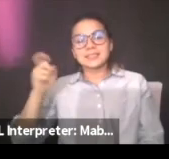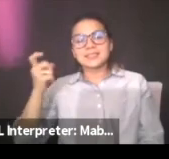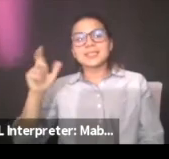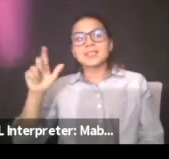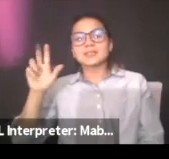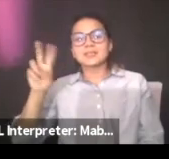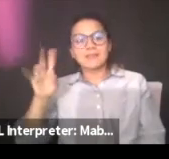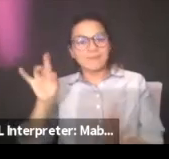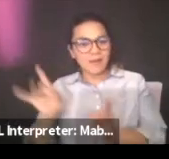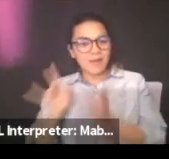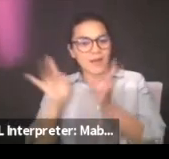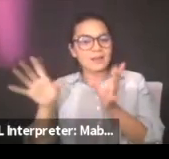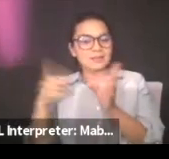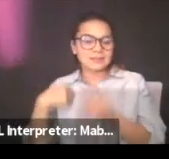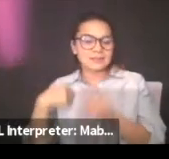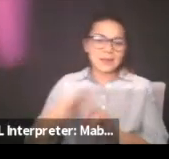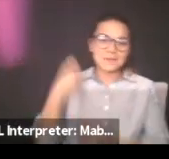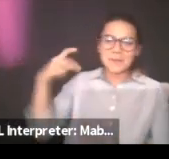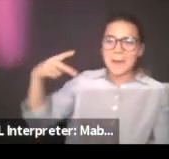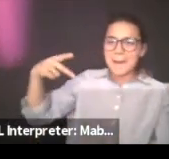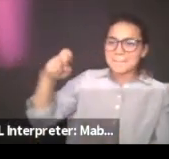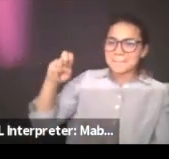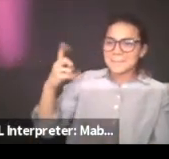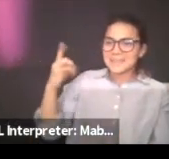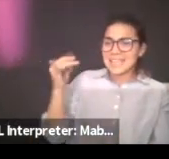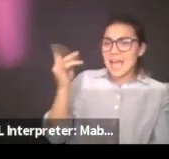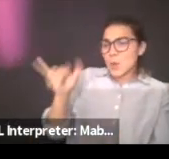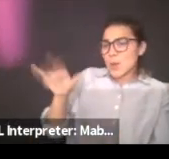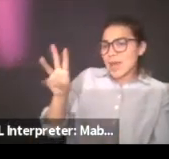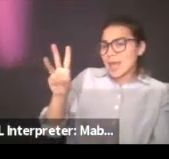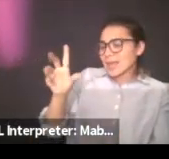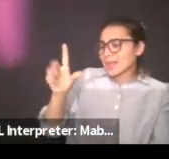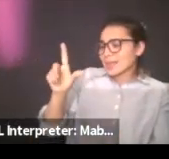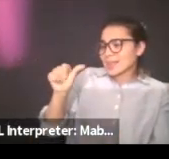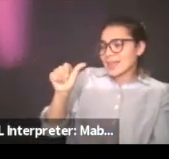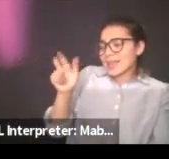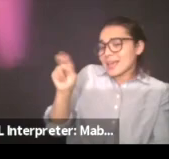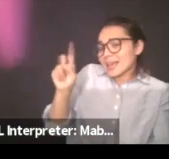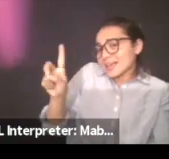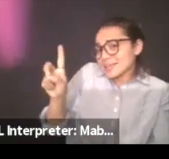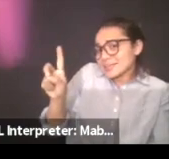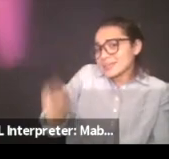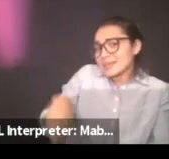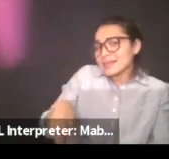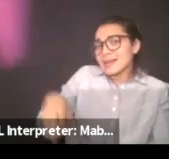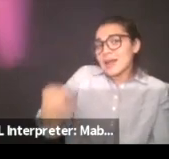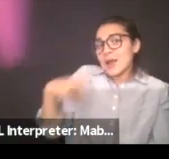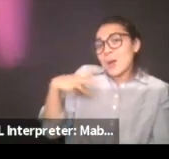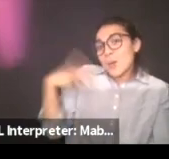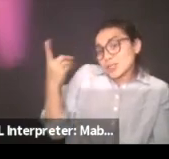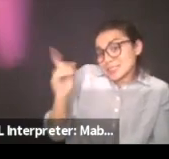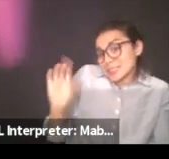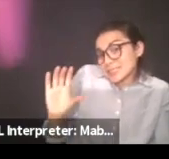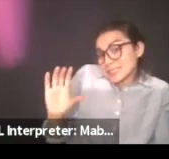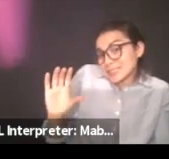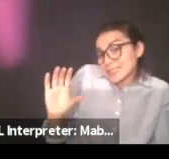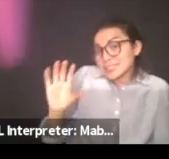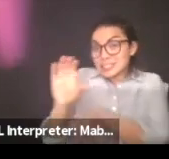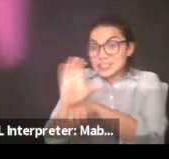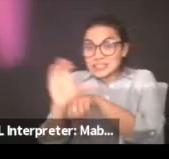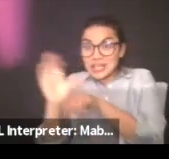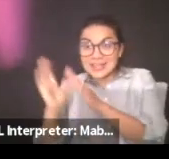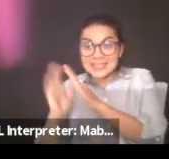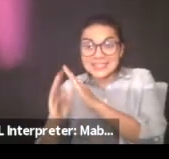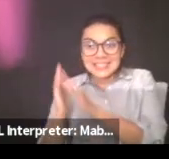Piscataway land, also known as Chocolate City, also sometimes known as Washington, D.C. And I'm currently